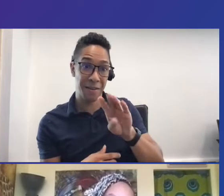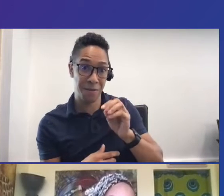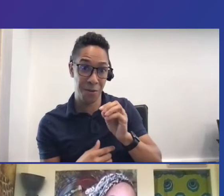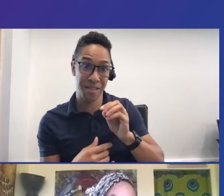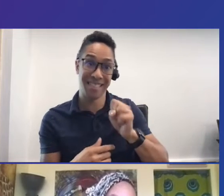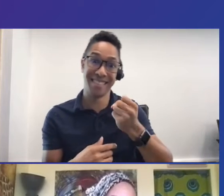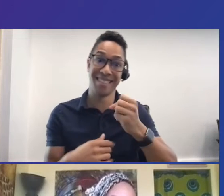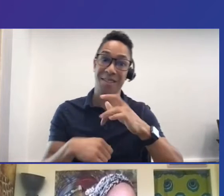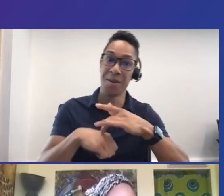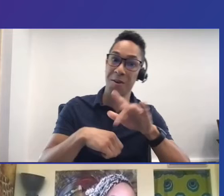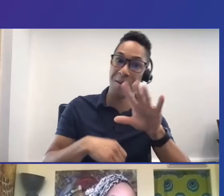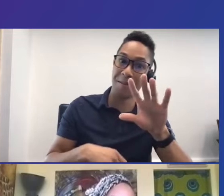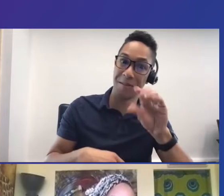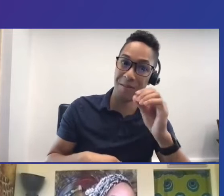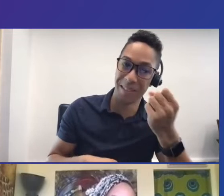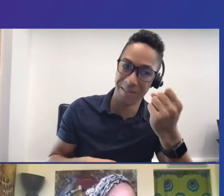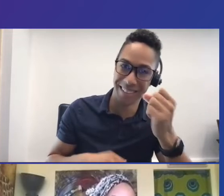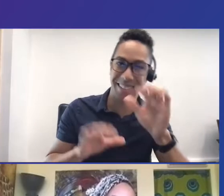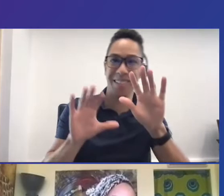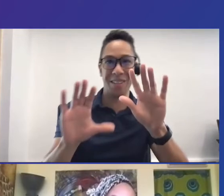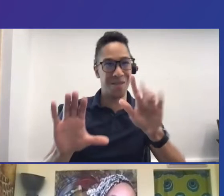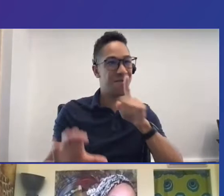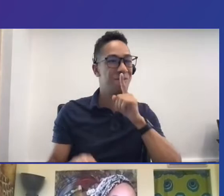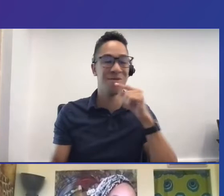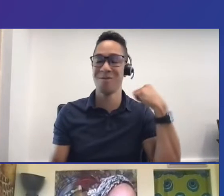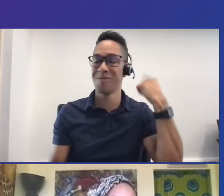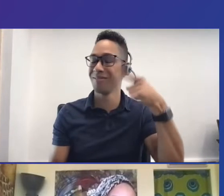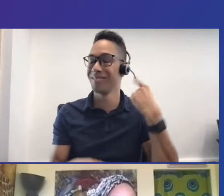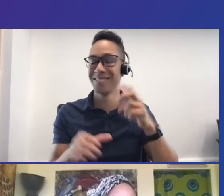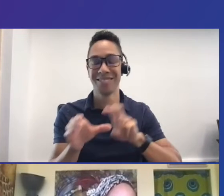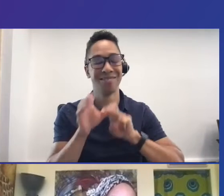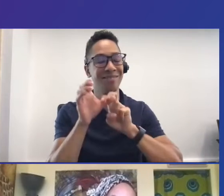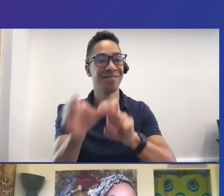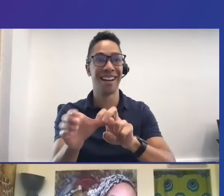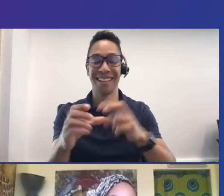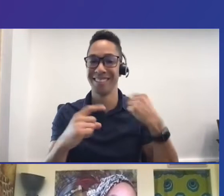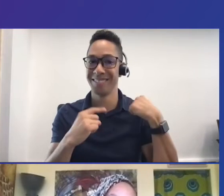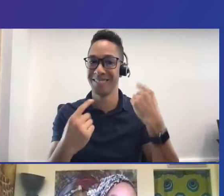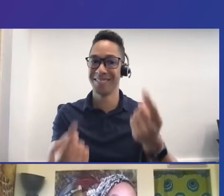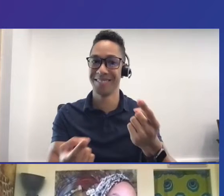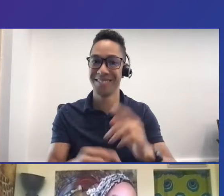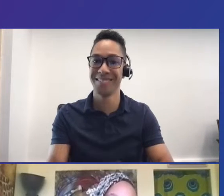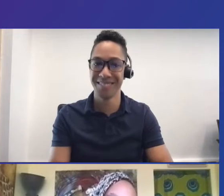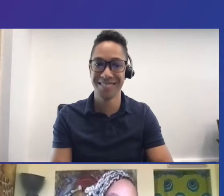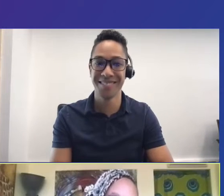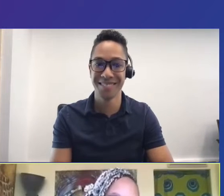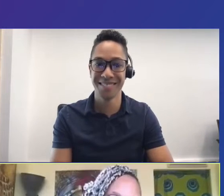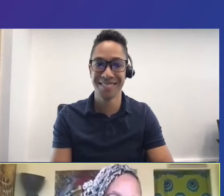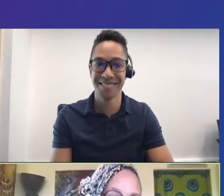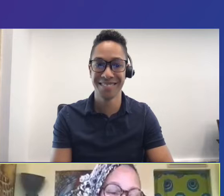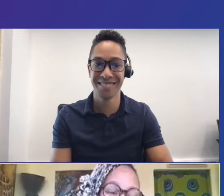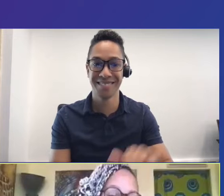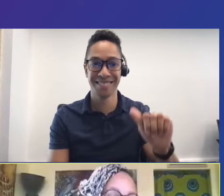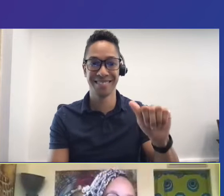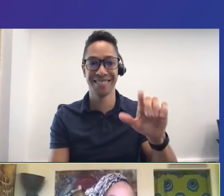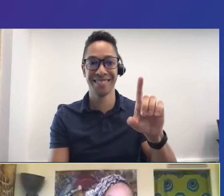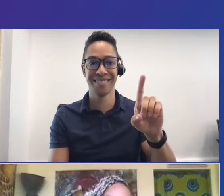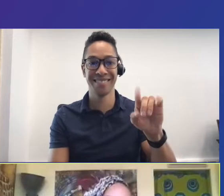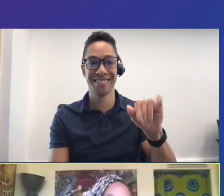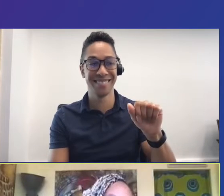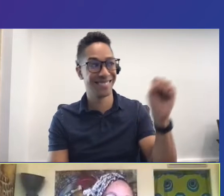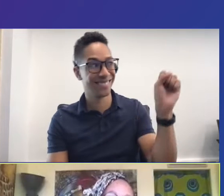And so it's been crazy ride so far. Yeah. Yeah, it's been crazy.